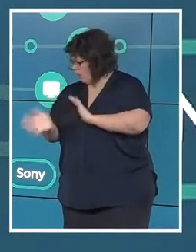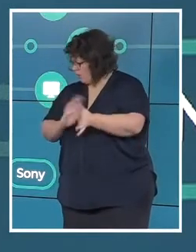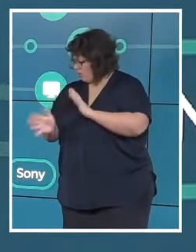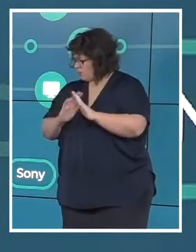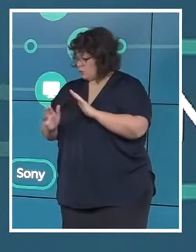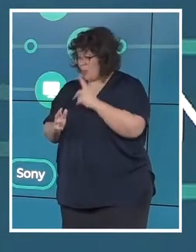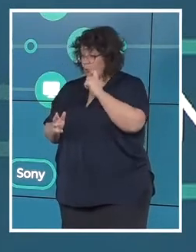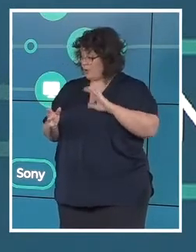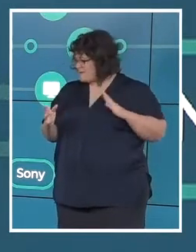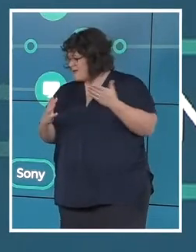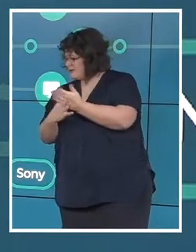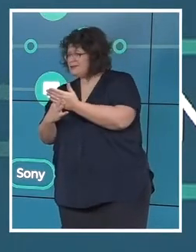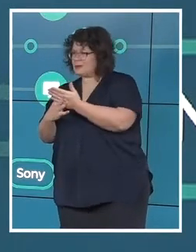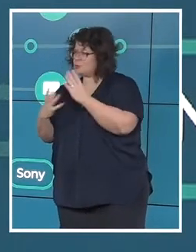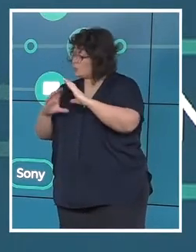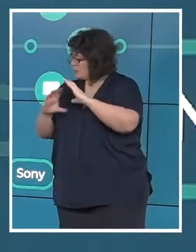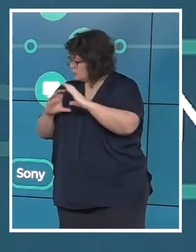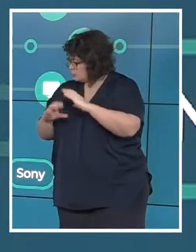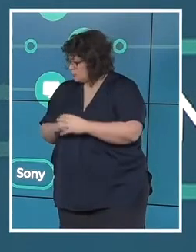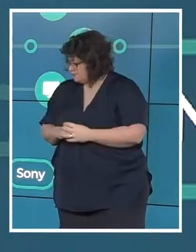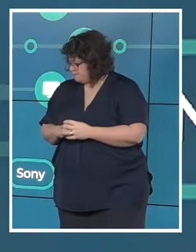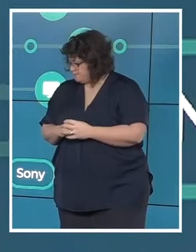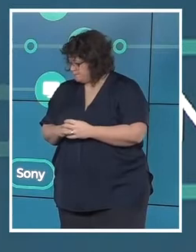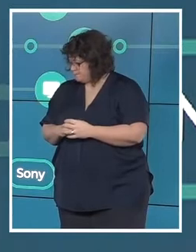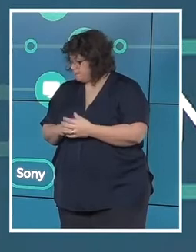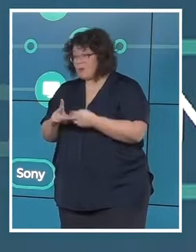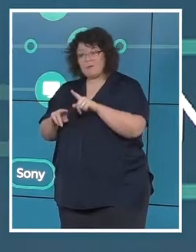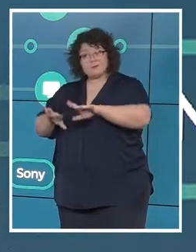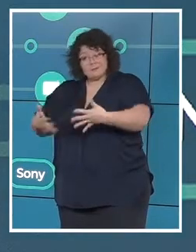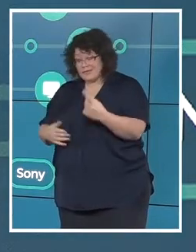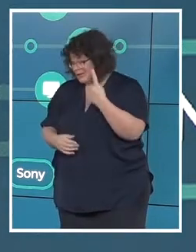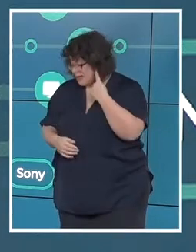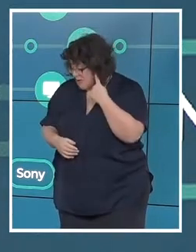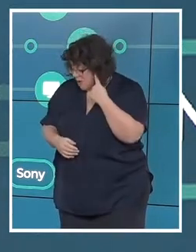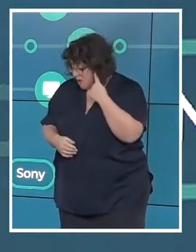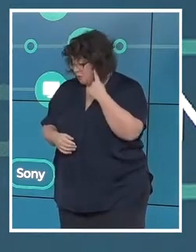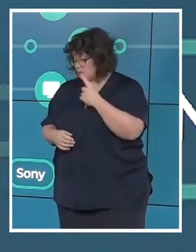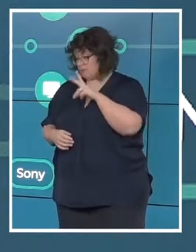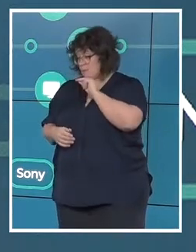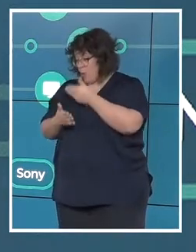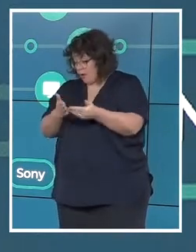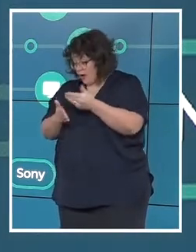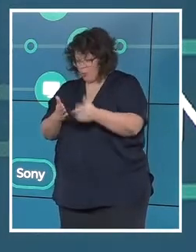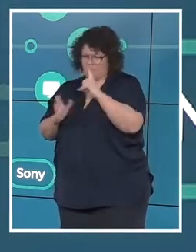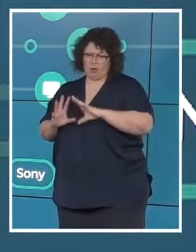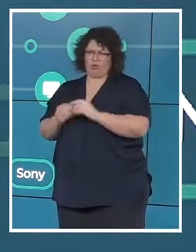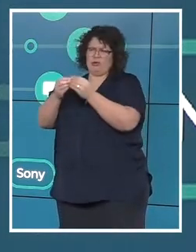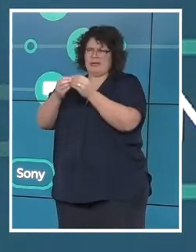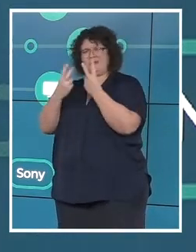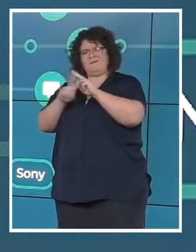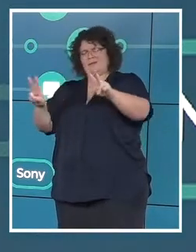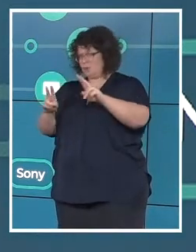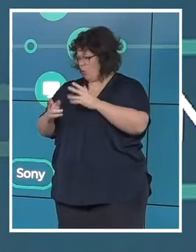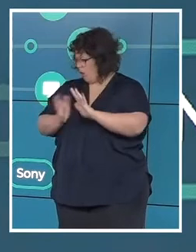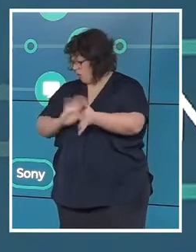can't hear spoken language, you can create a visual language. And that's what communities have done. The dominant one